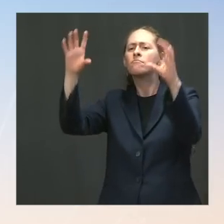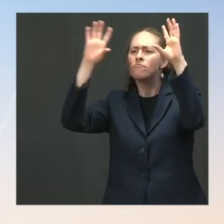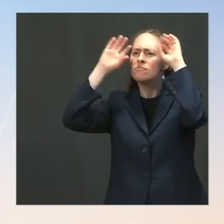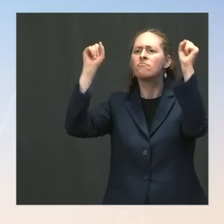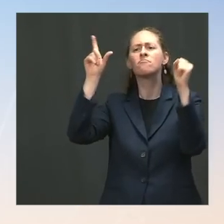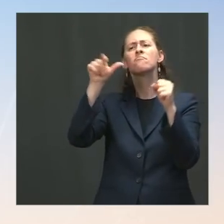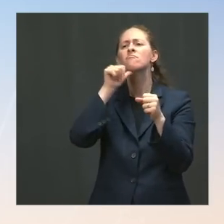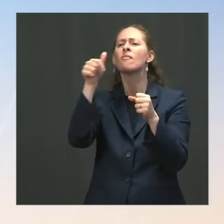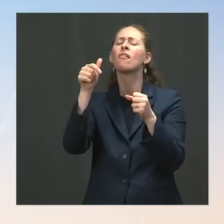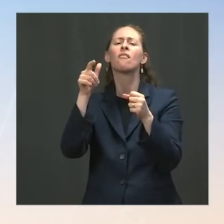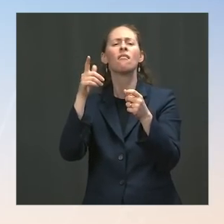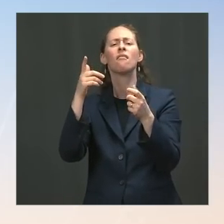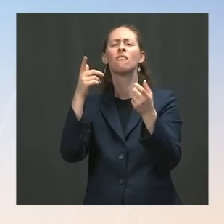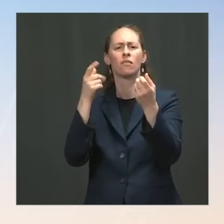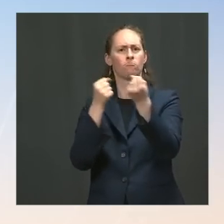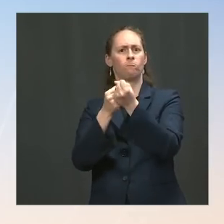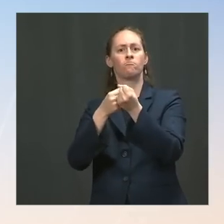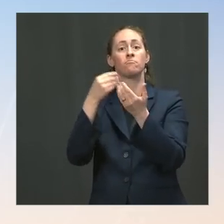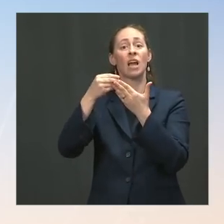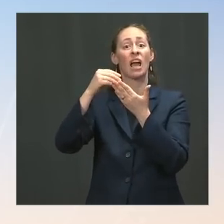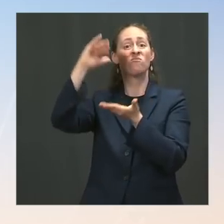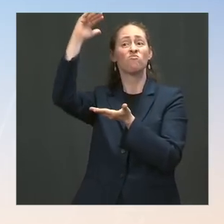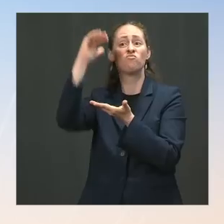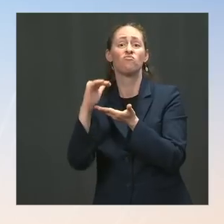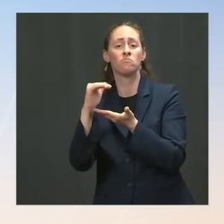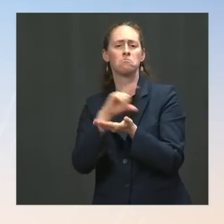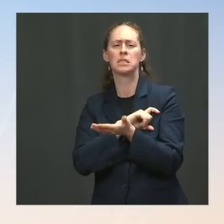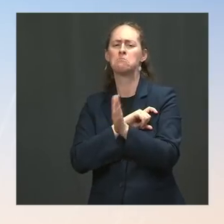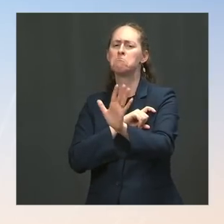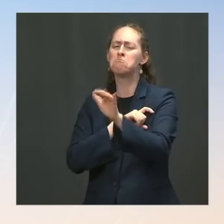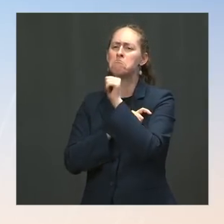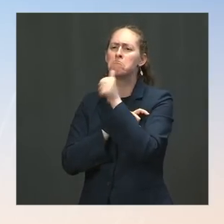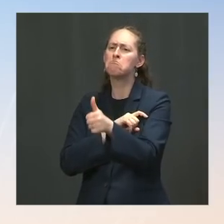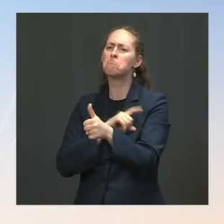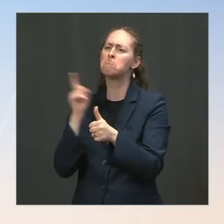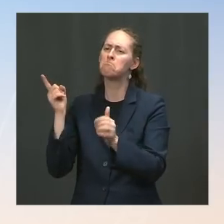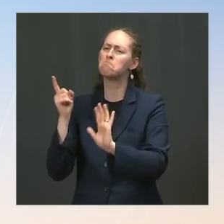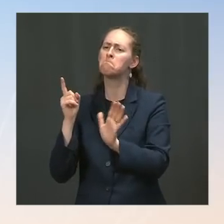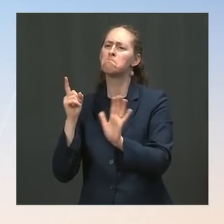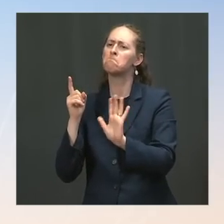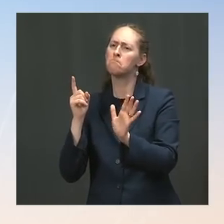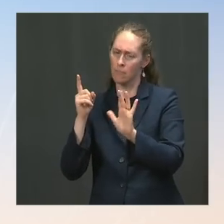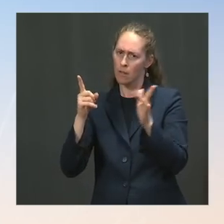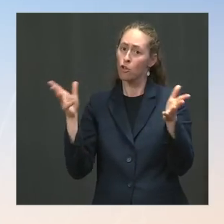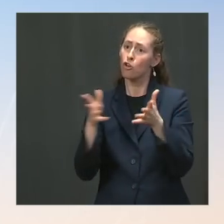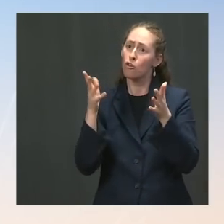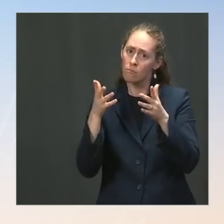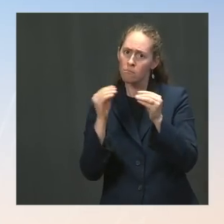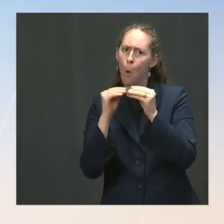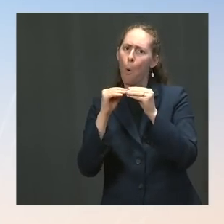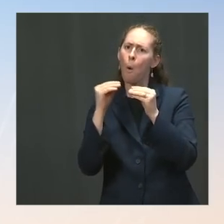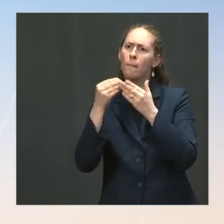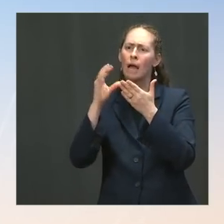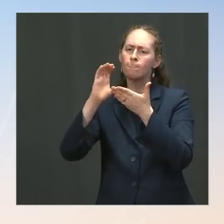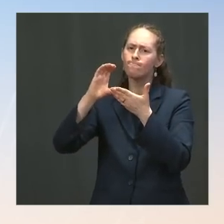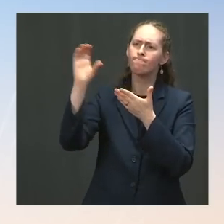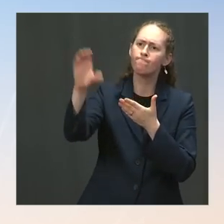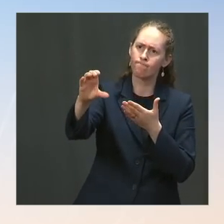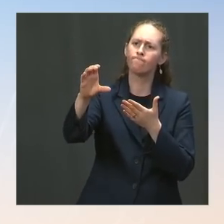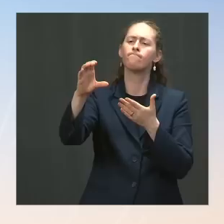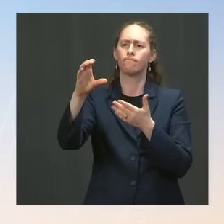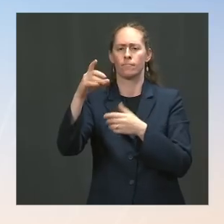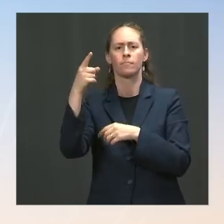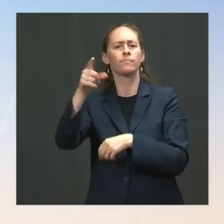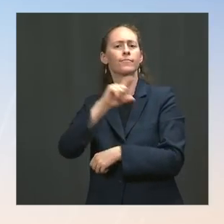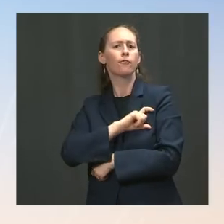several decades has made that clear. He has proposed increased funding for law enforcement and the COPS program, increased funding from his